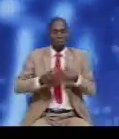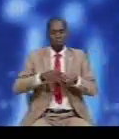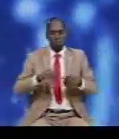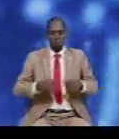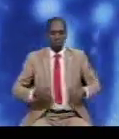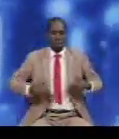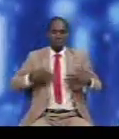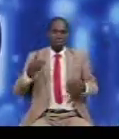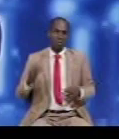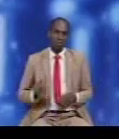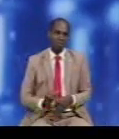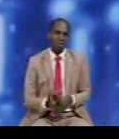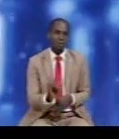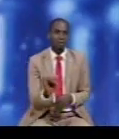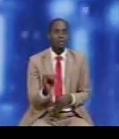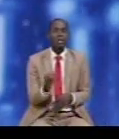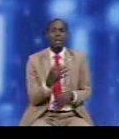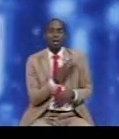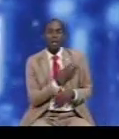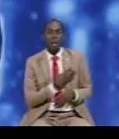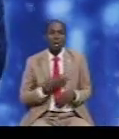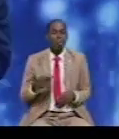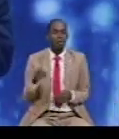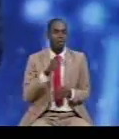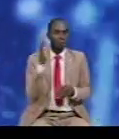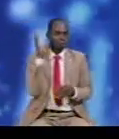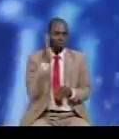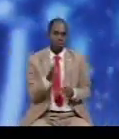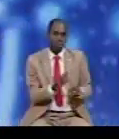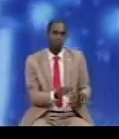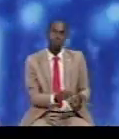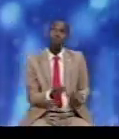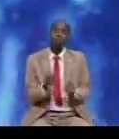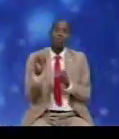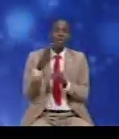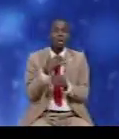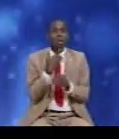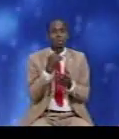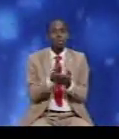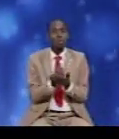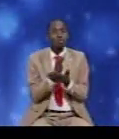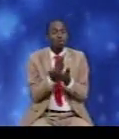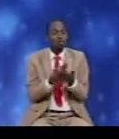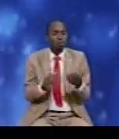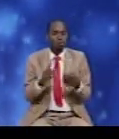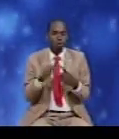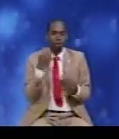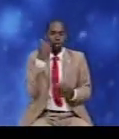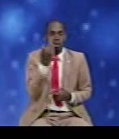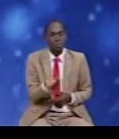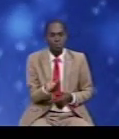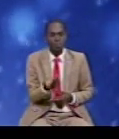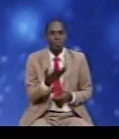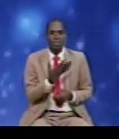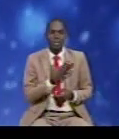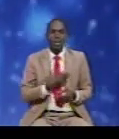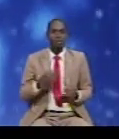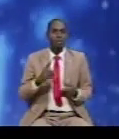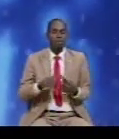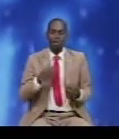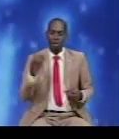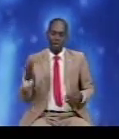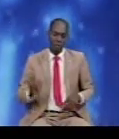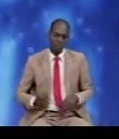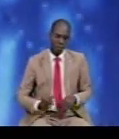arise, they'll awake, they resurrect, and they go to eternal life, some to shame and